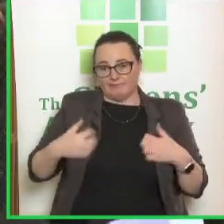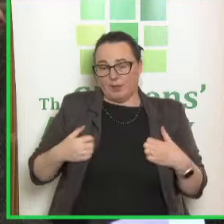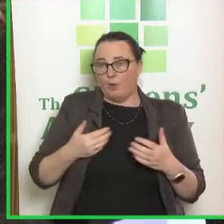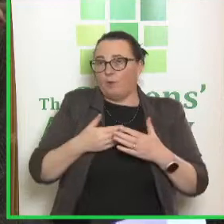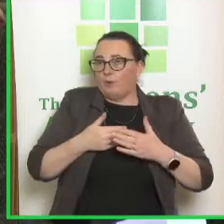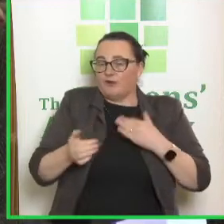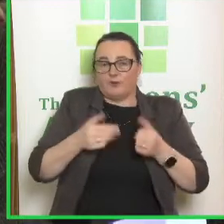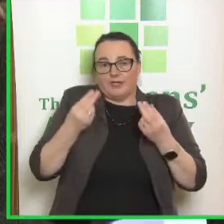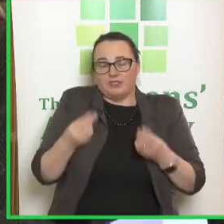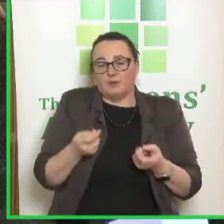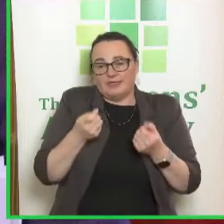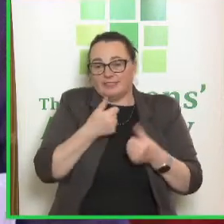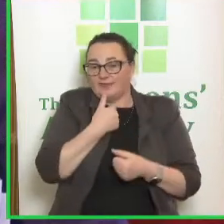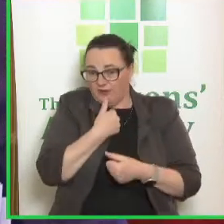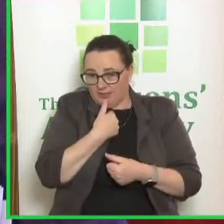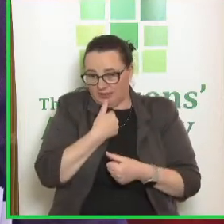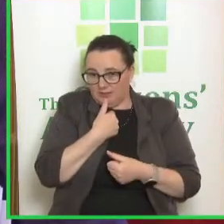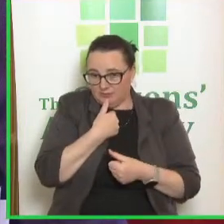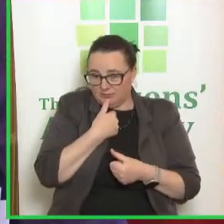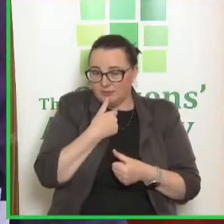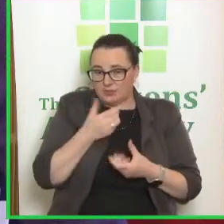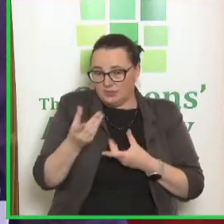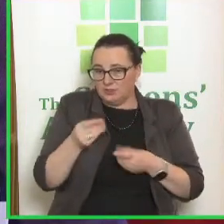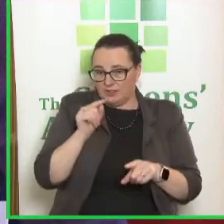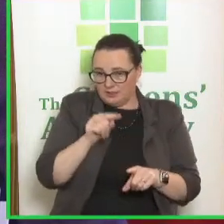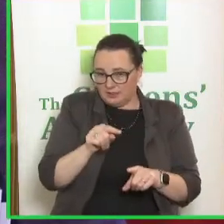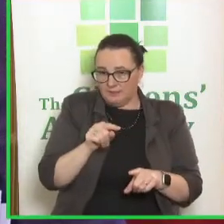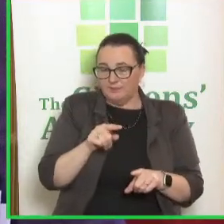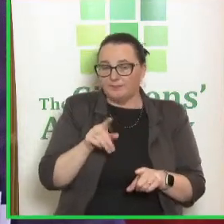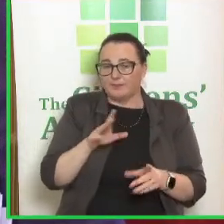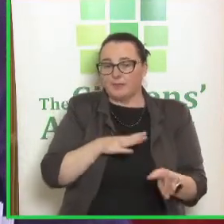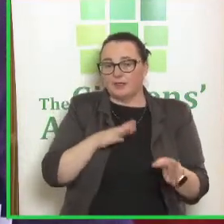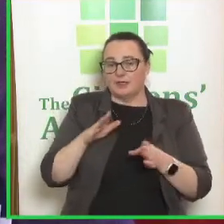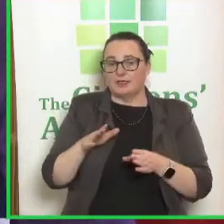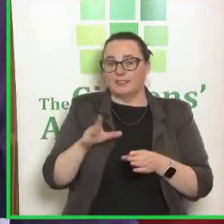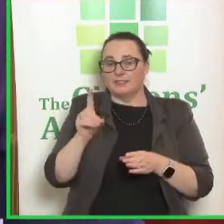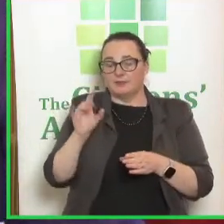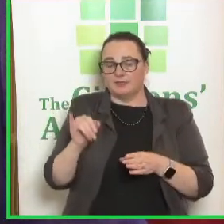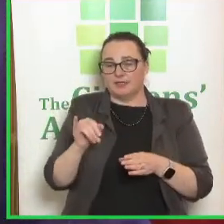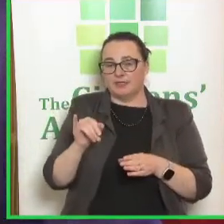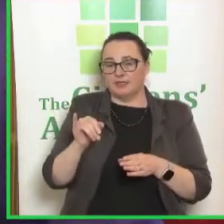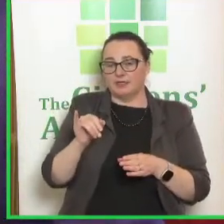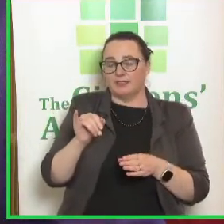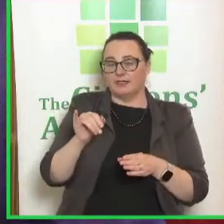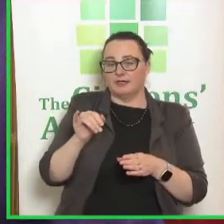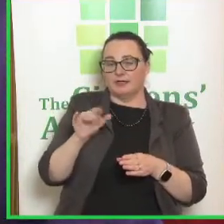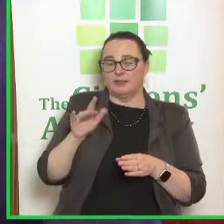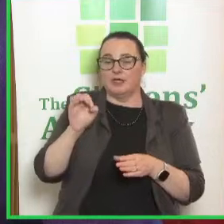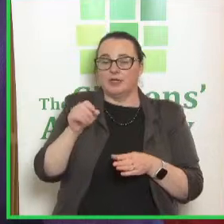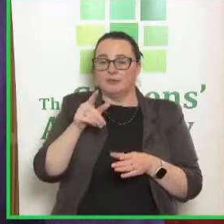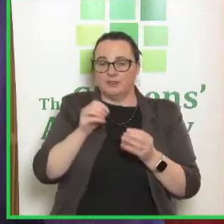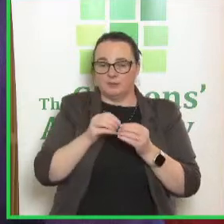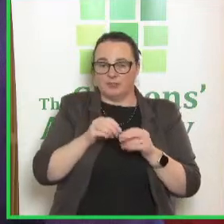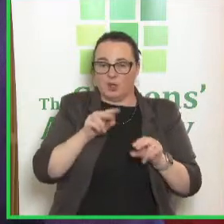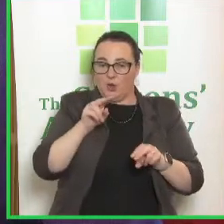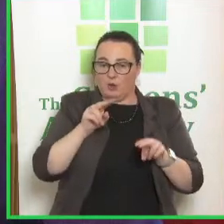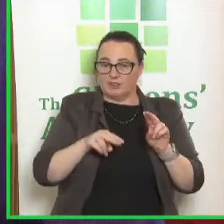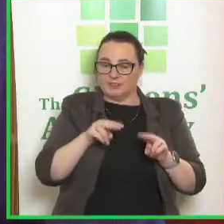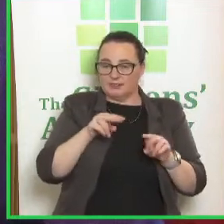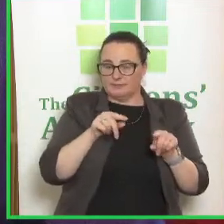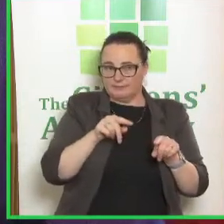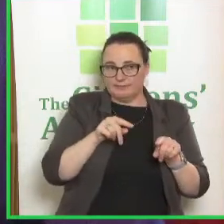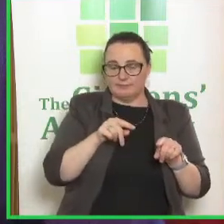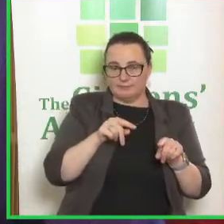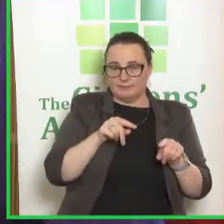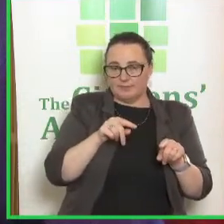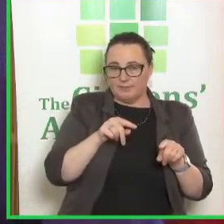do easily first. Deputy Violet Ann Wynne, just in relation to the audit and the mapping. So when I came into this role, I was